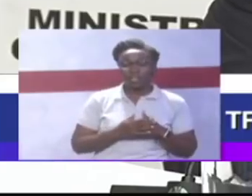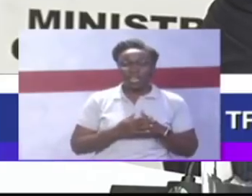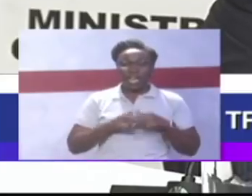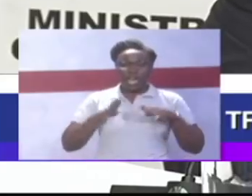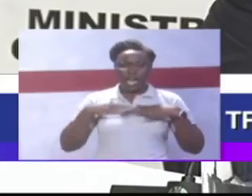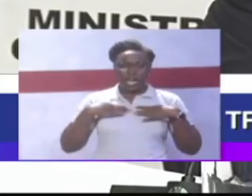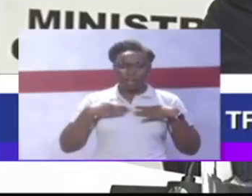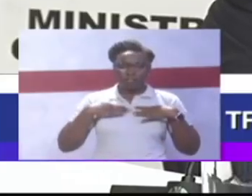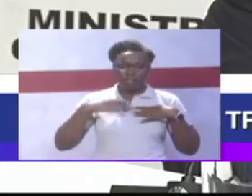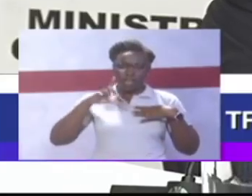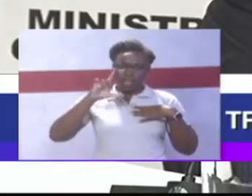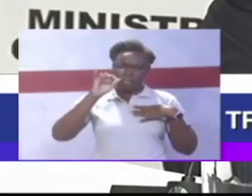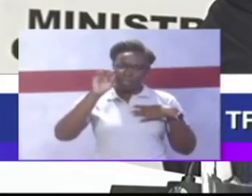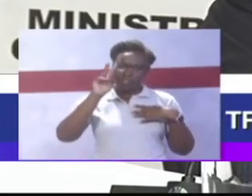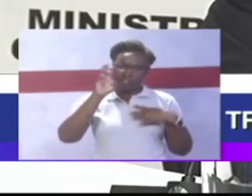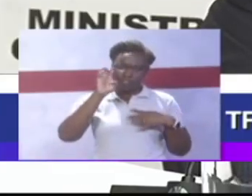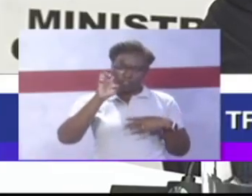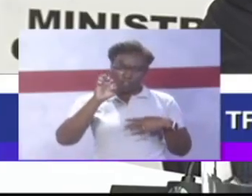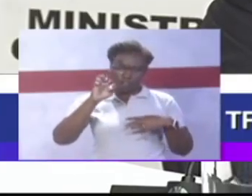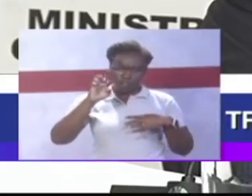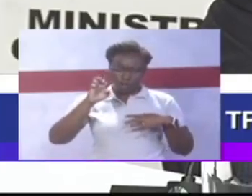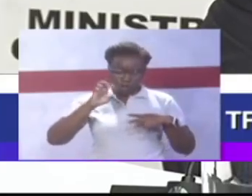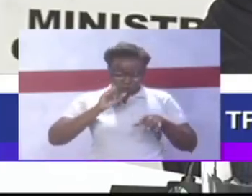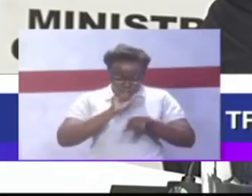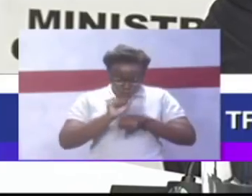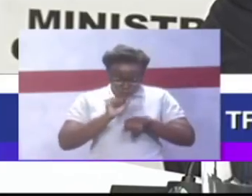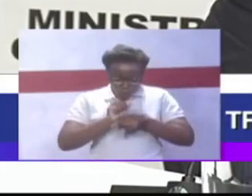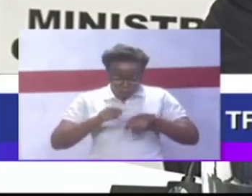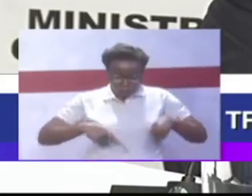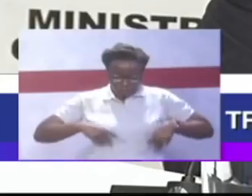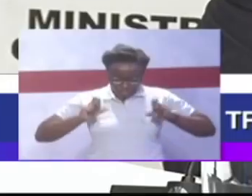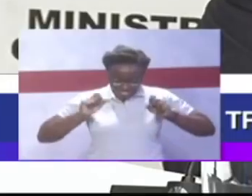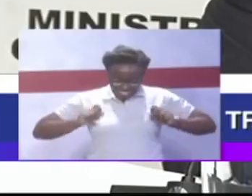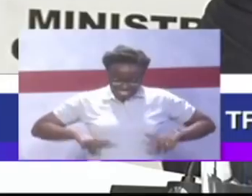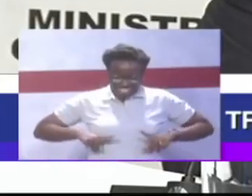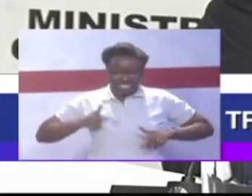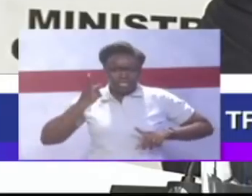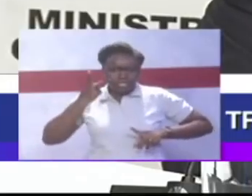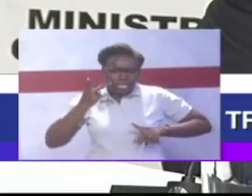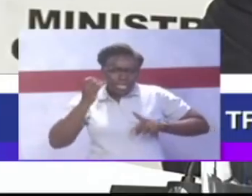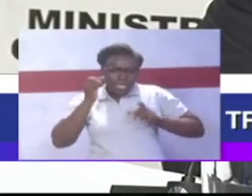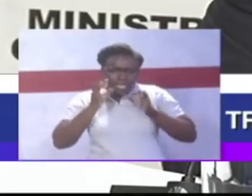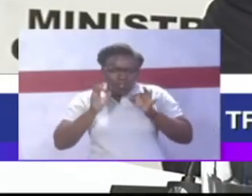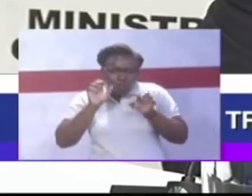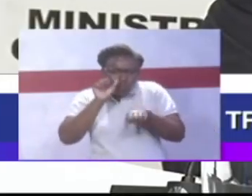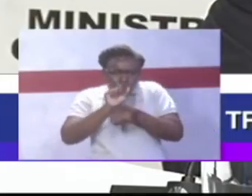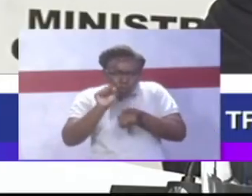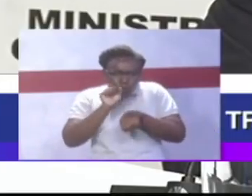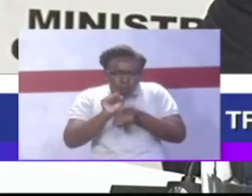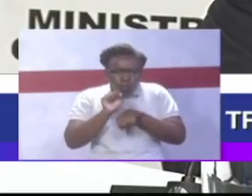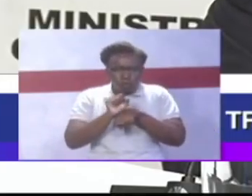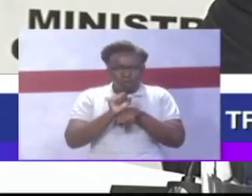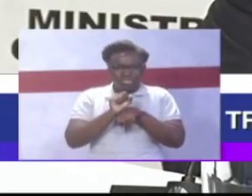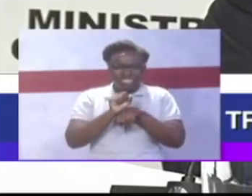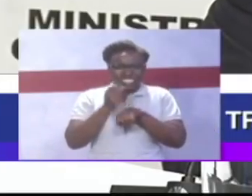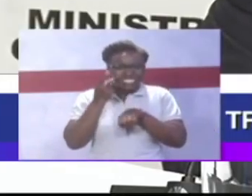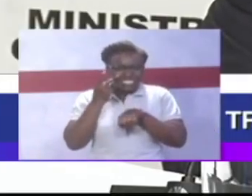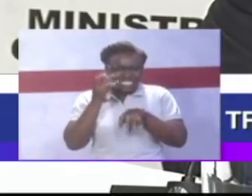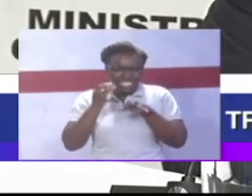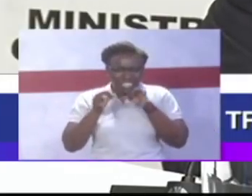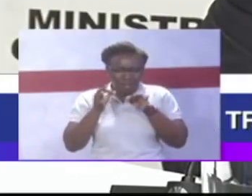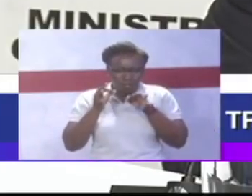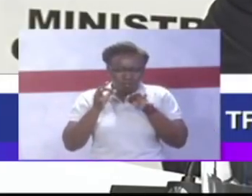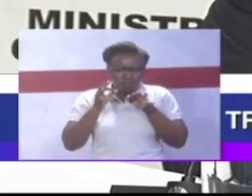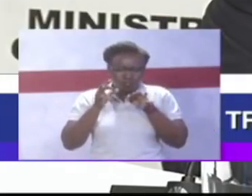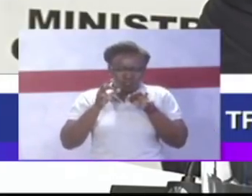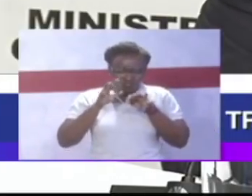bit deranged, showing that there's some damage to the actual liver tissue, even if it's not affecting the actual overall function